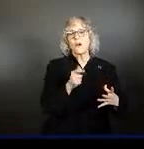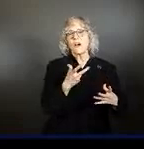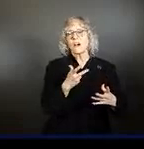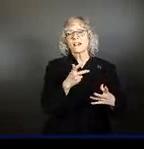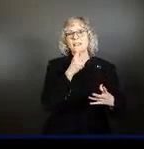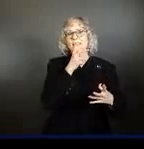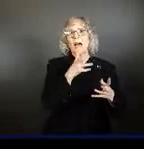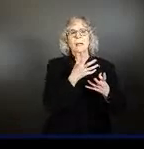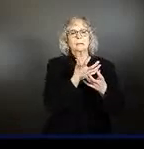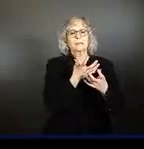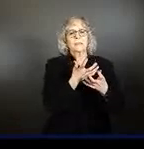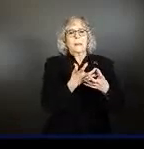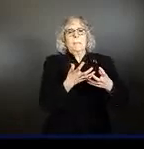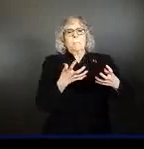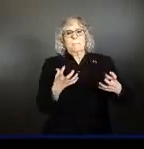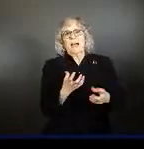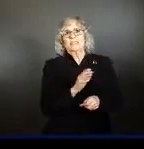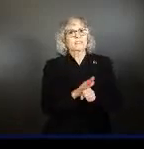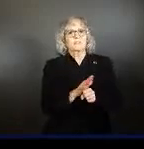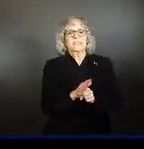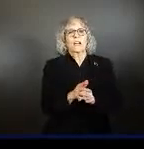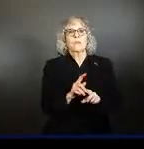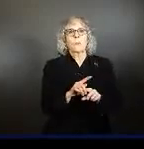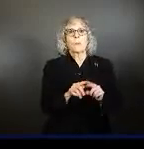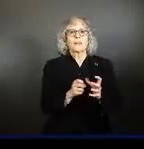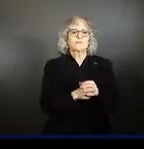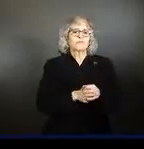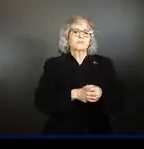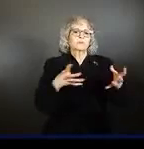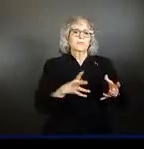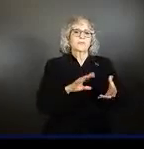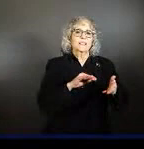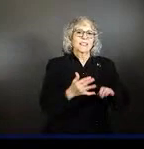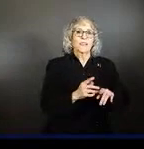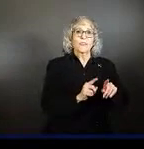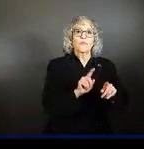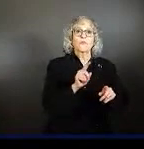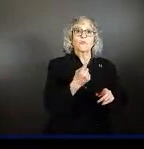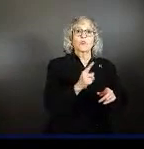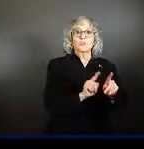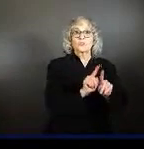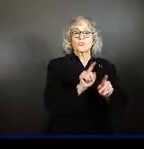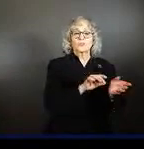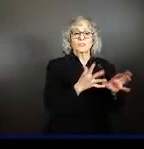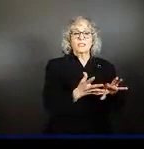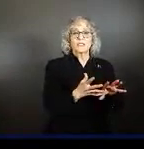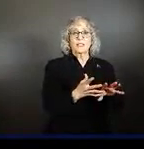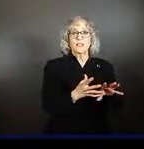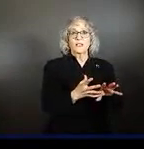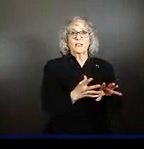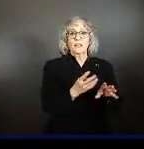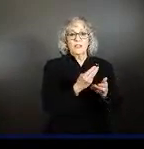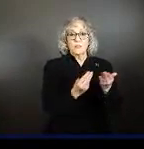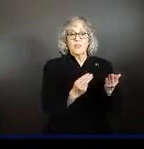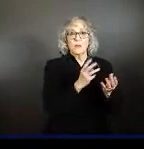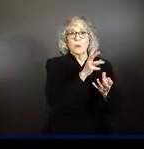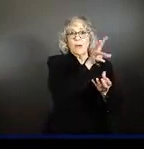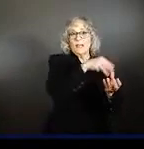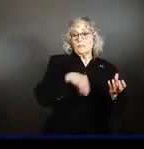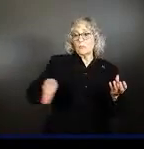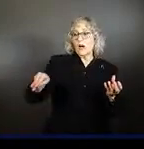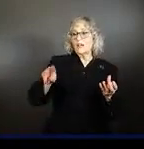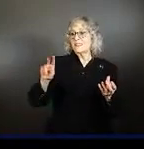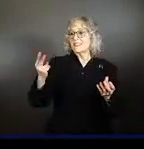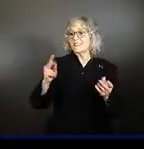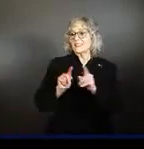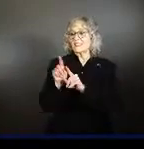supernova. But the explosion from the death of the first star the material will pass by the second star, but it's not